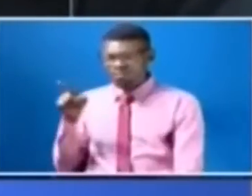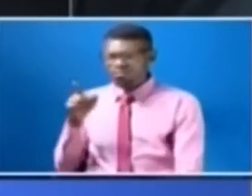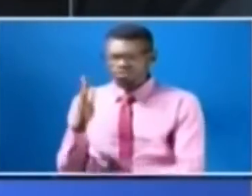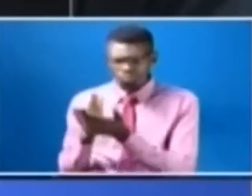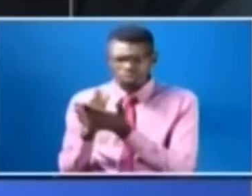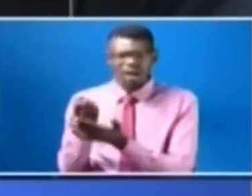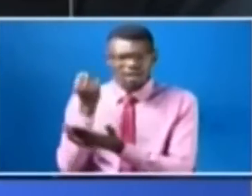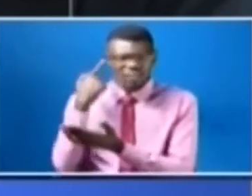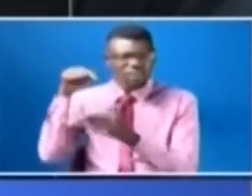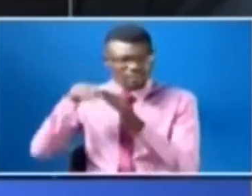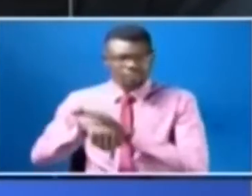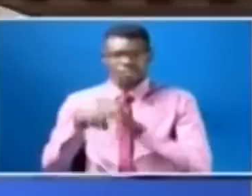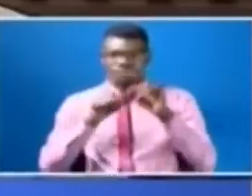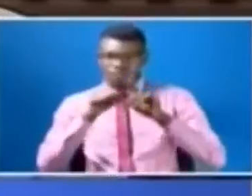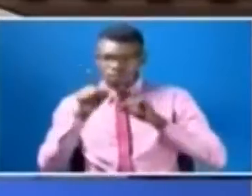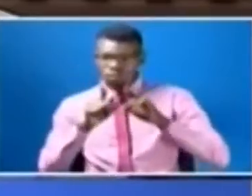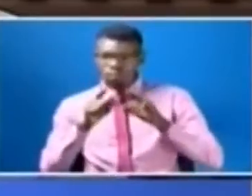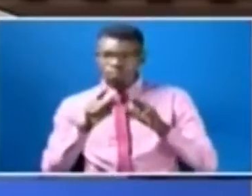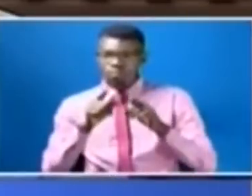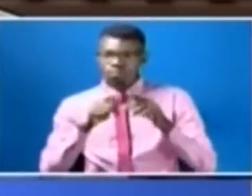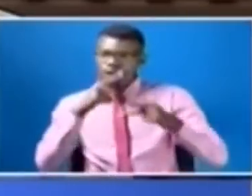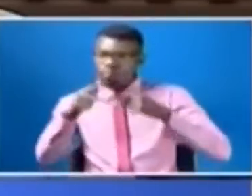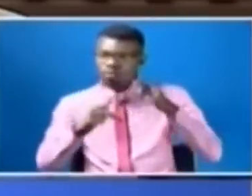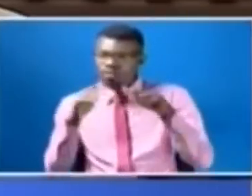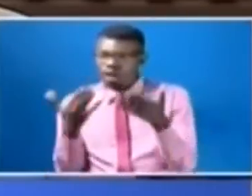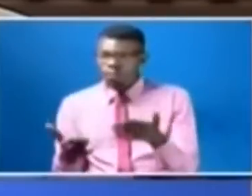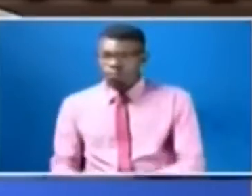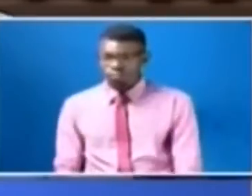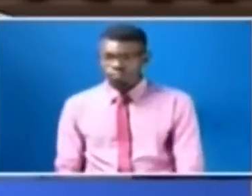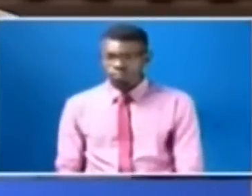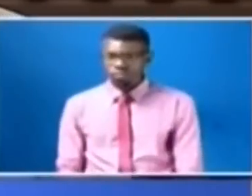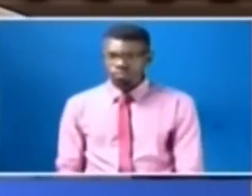understanding of Safaricom's DNA. There will be a private